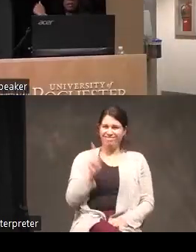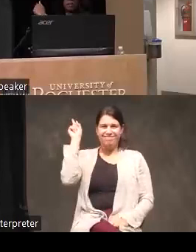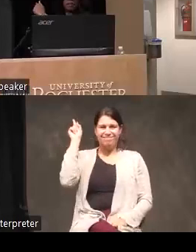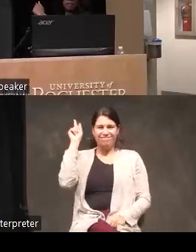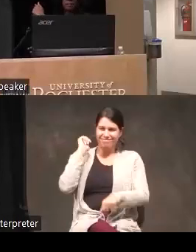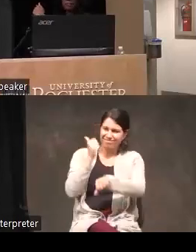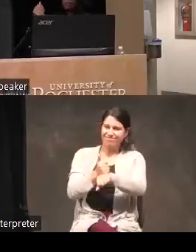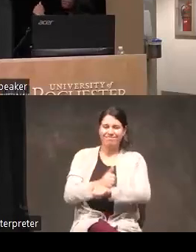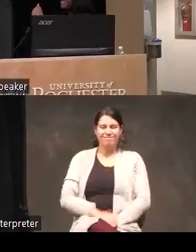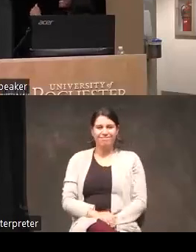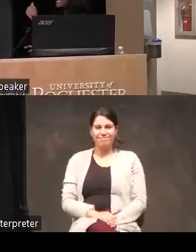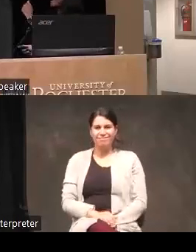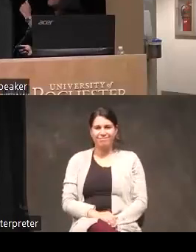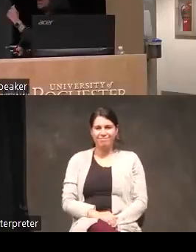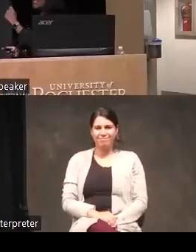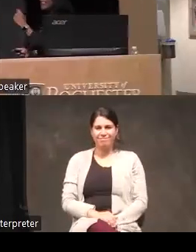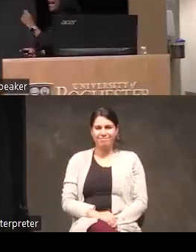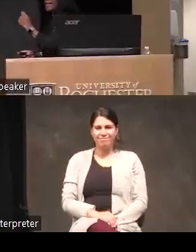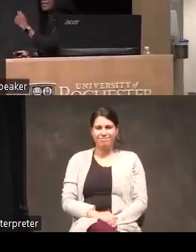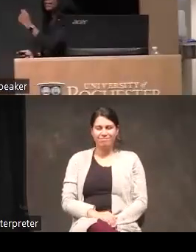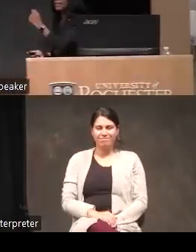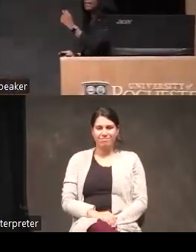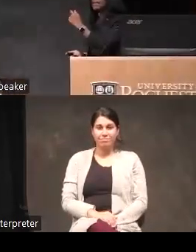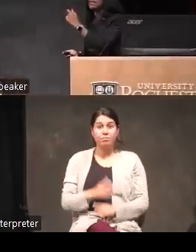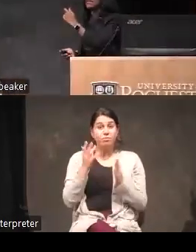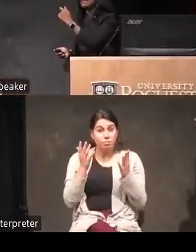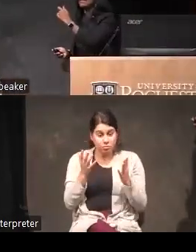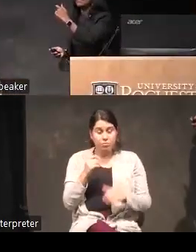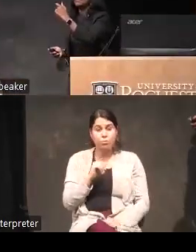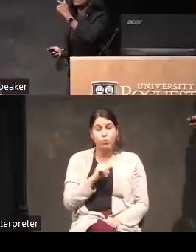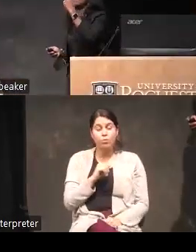amendment. And more than that,